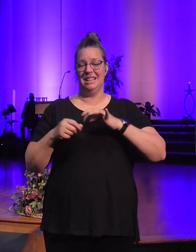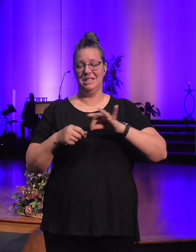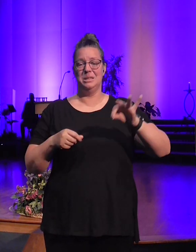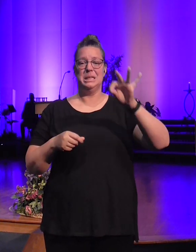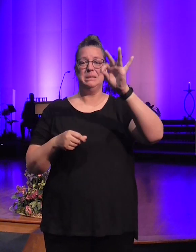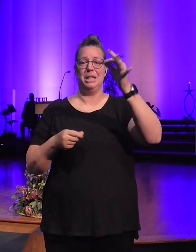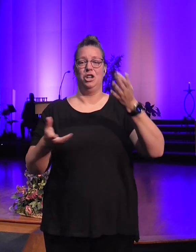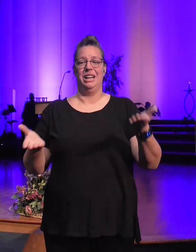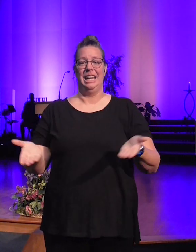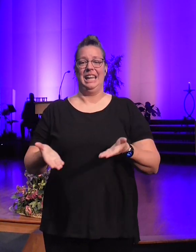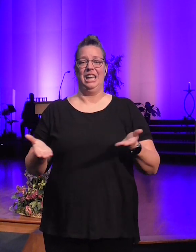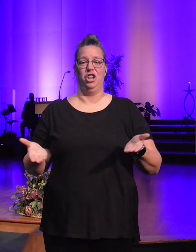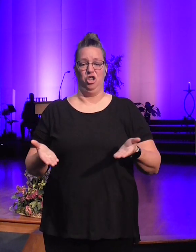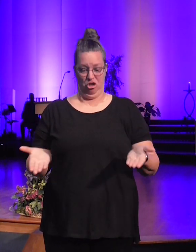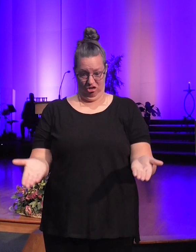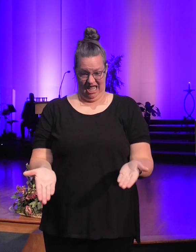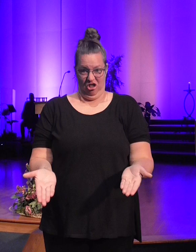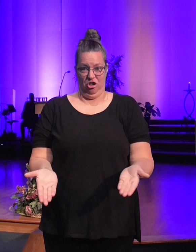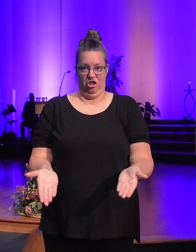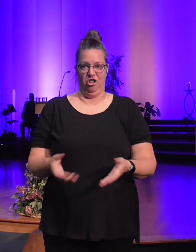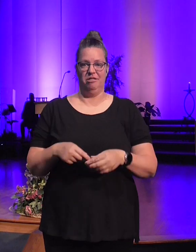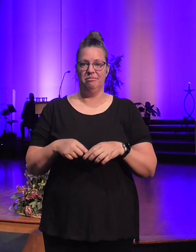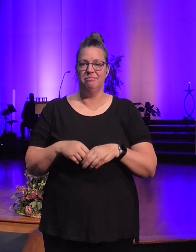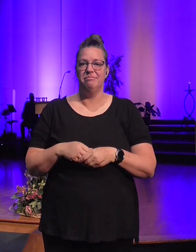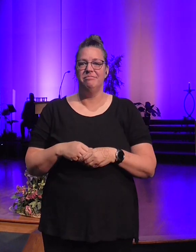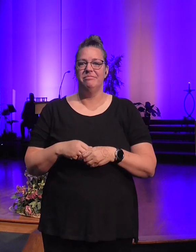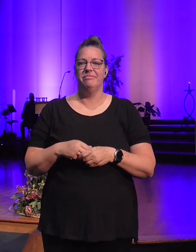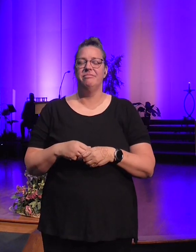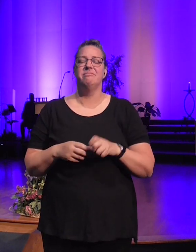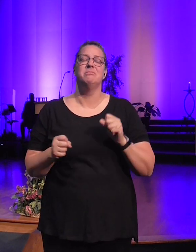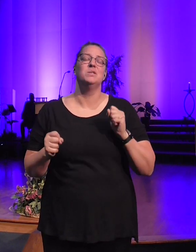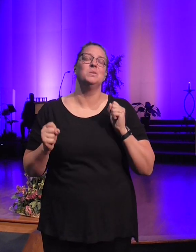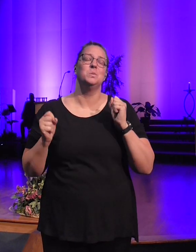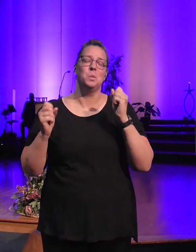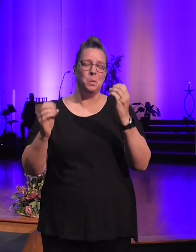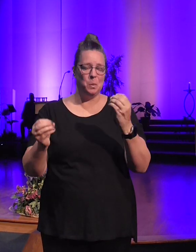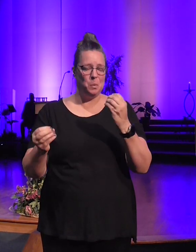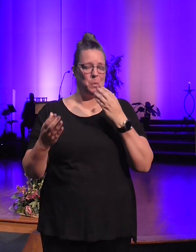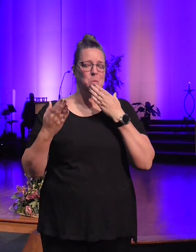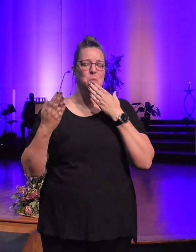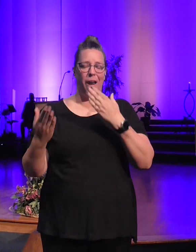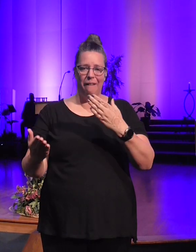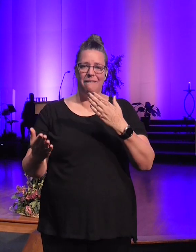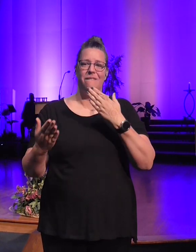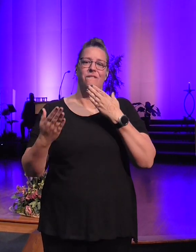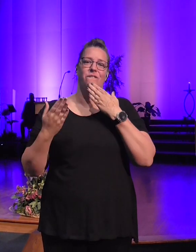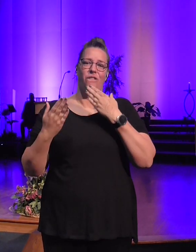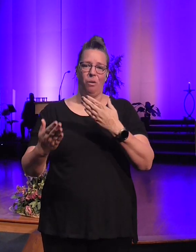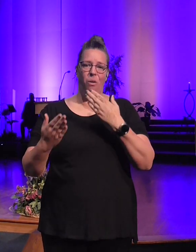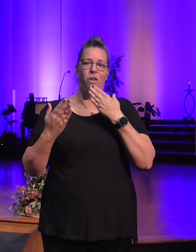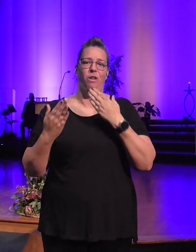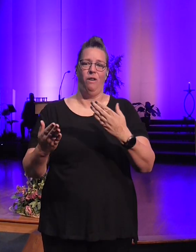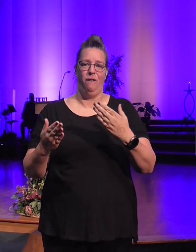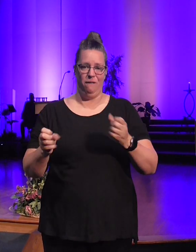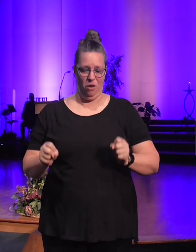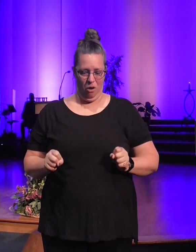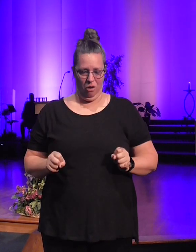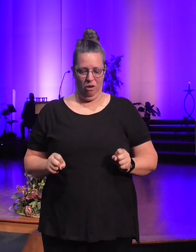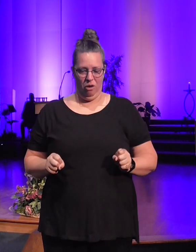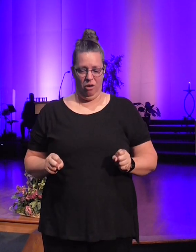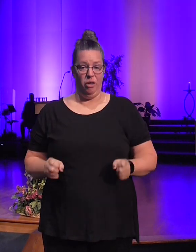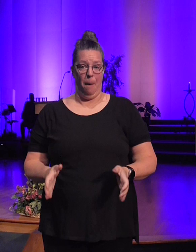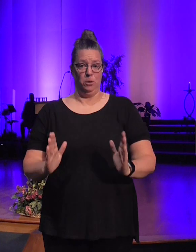here, right where we are. I am so grateful. I am so grateful for this opportunity